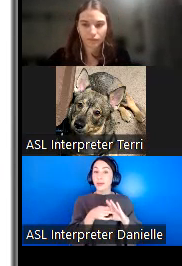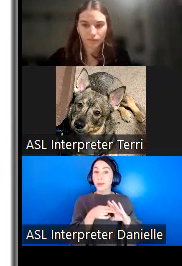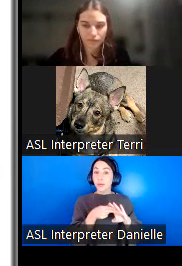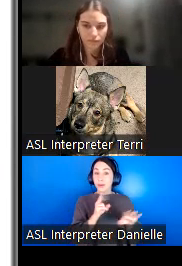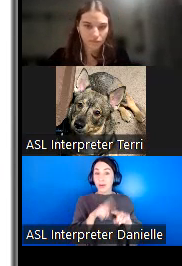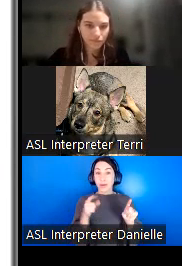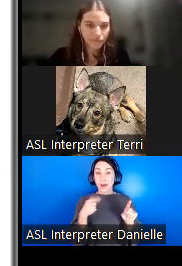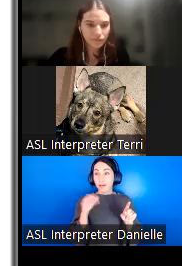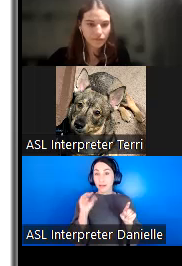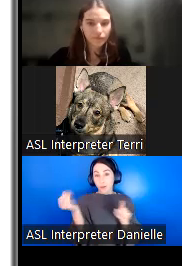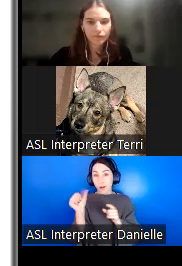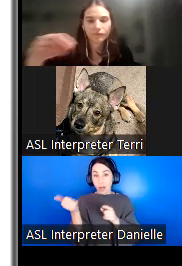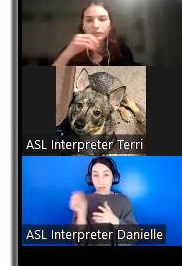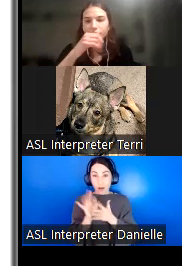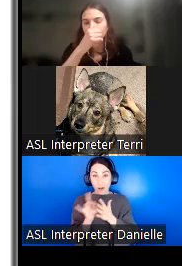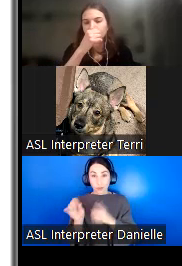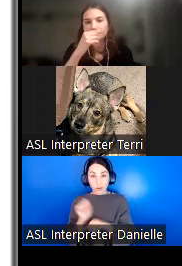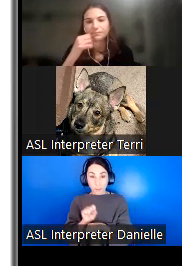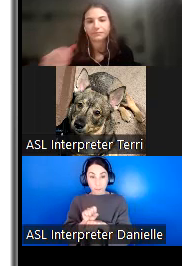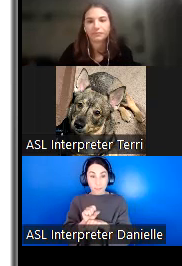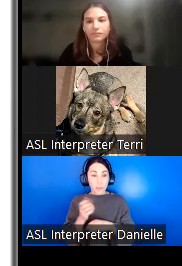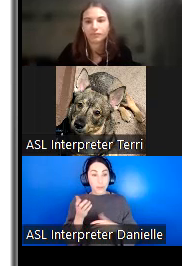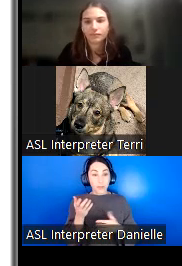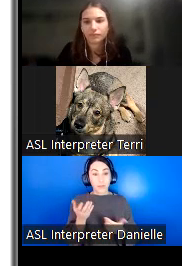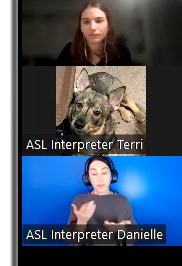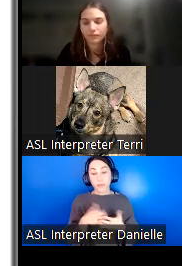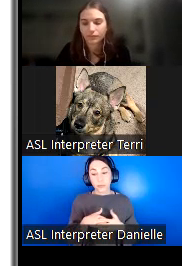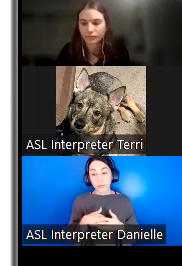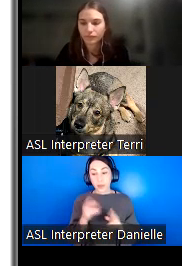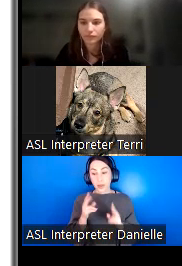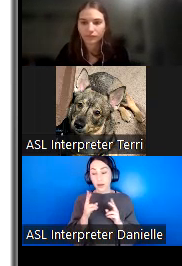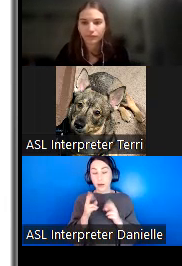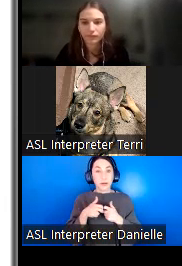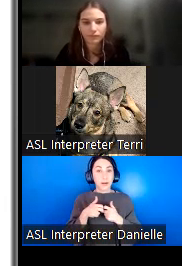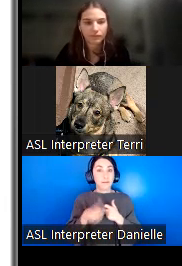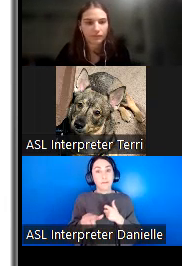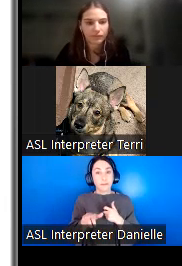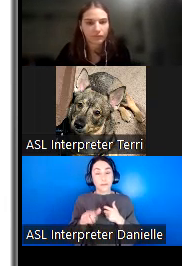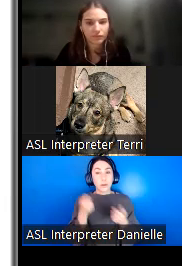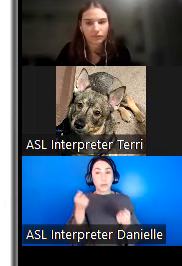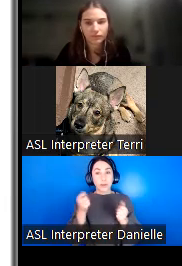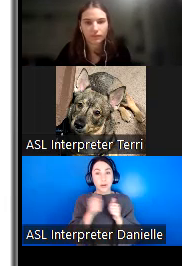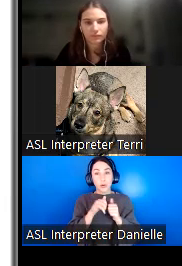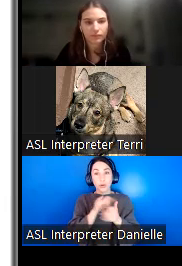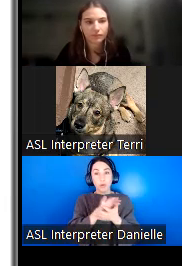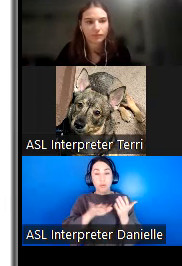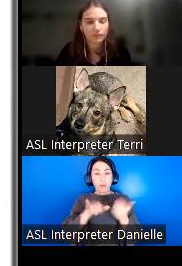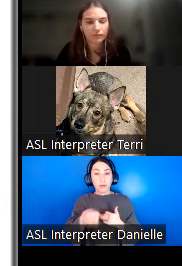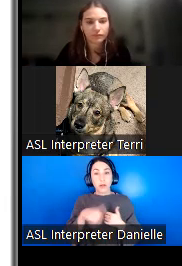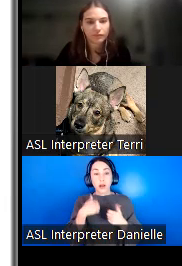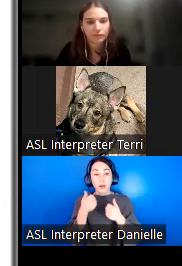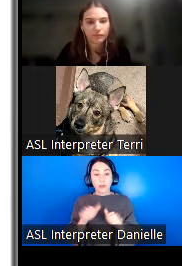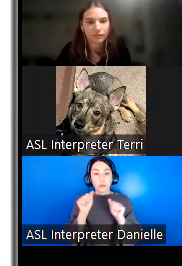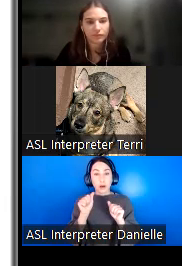job. And just, it was just very difficult to deal with those things at the same time. I was trying to phone